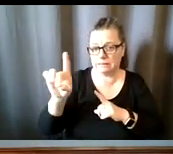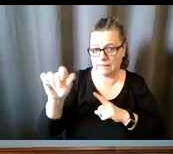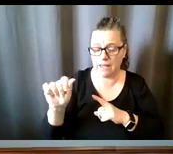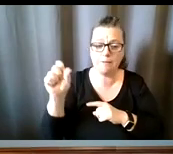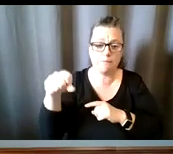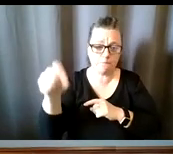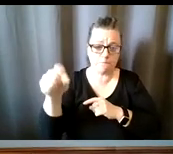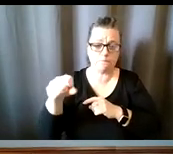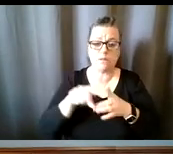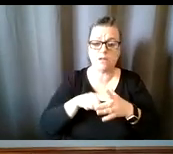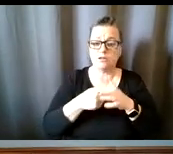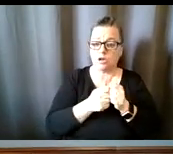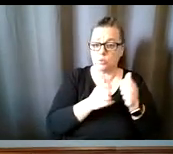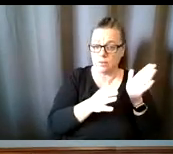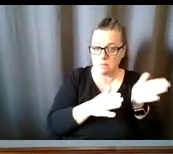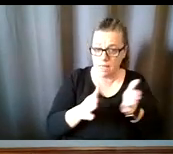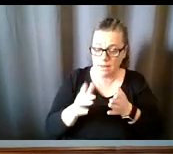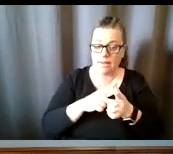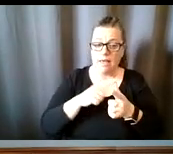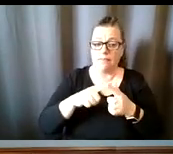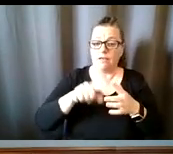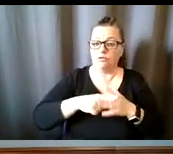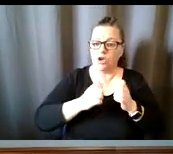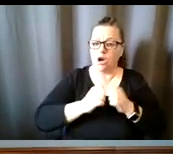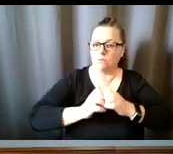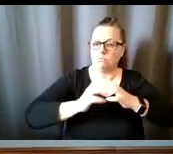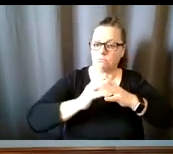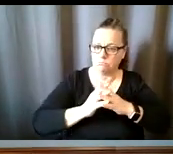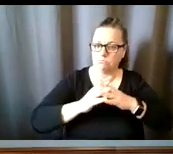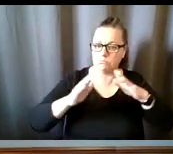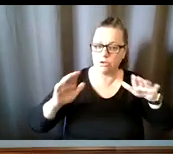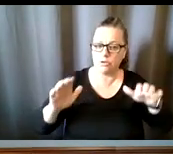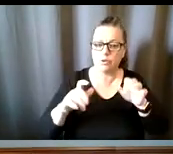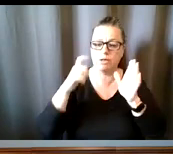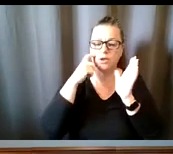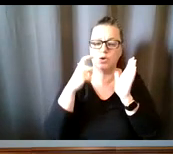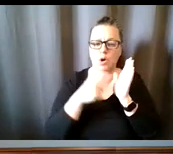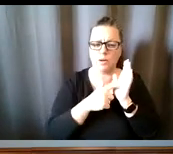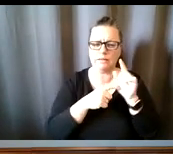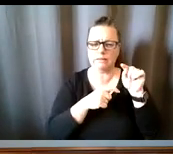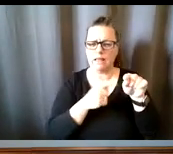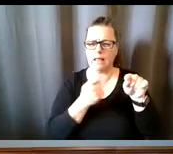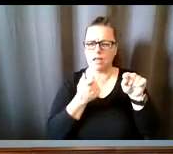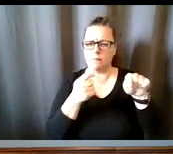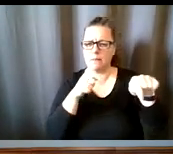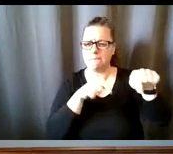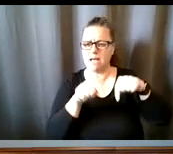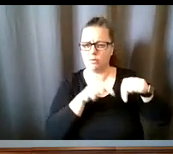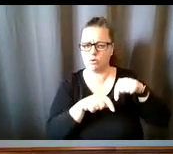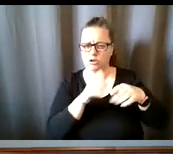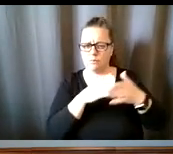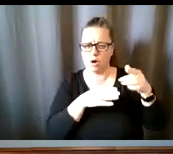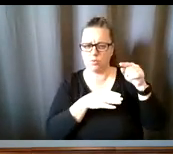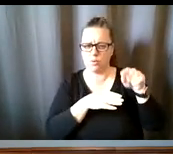starts off with planning, and then you start the implementation or the doing. You'll notice this backwards piece right